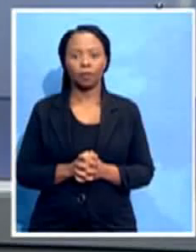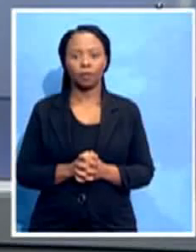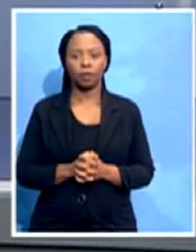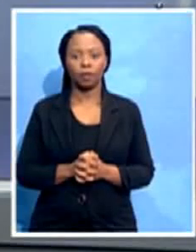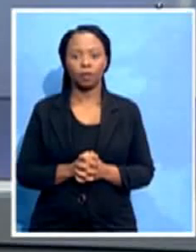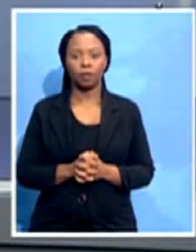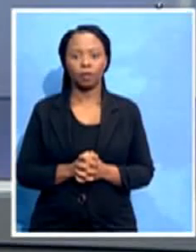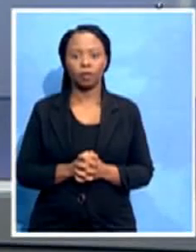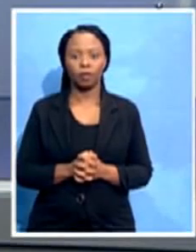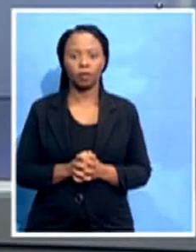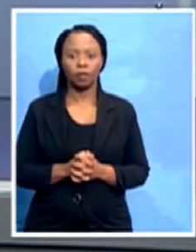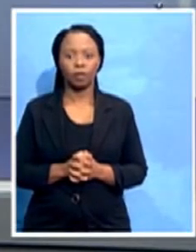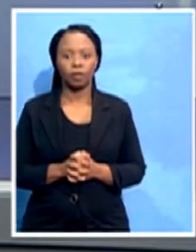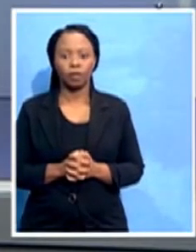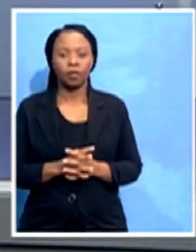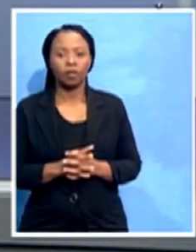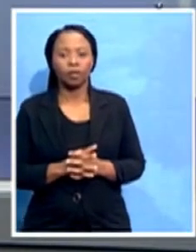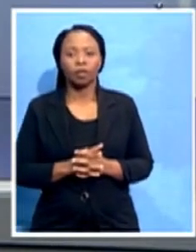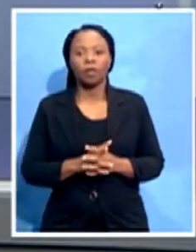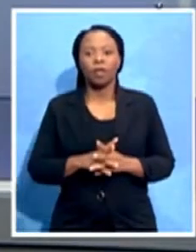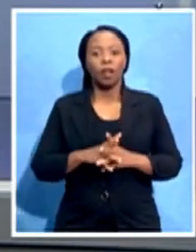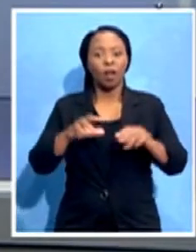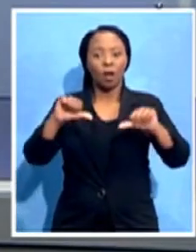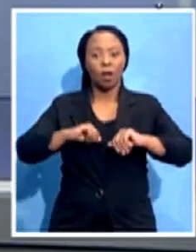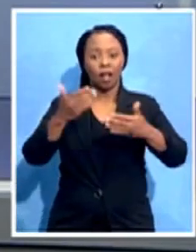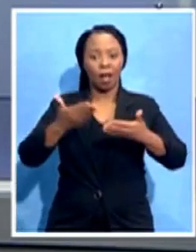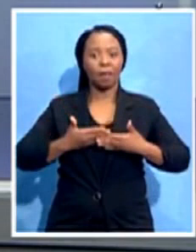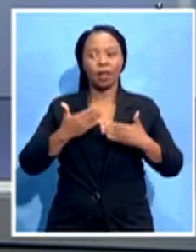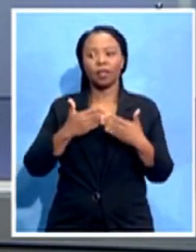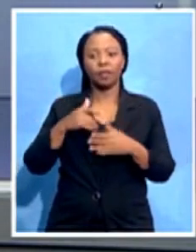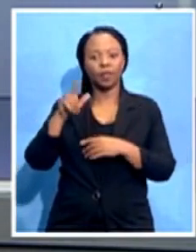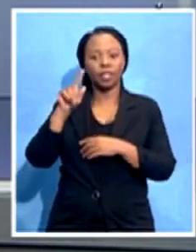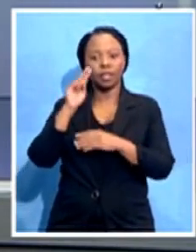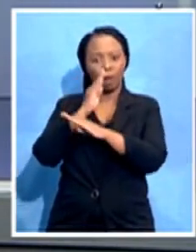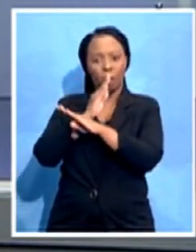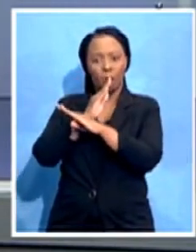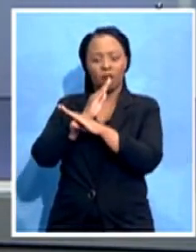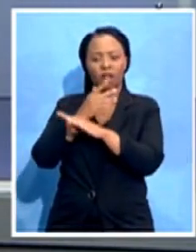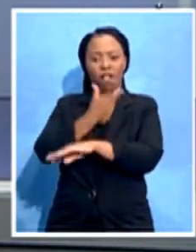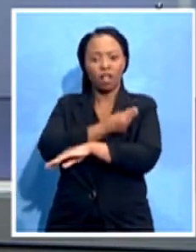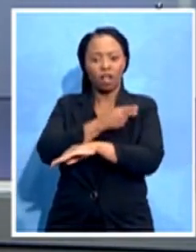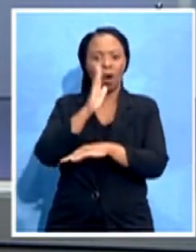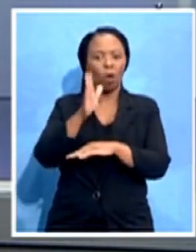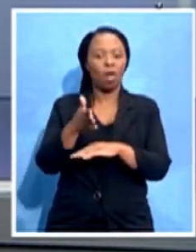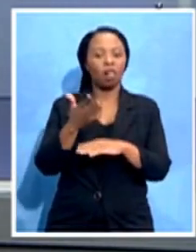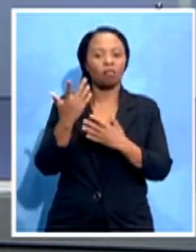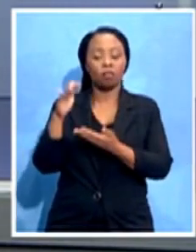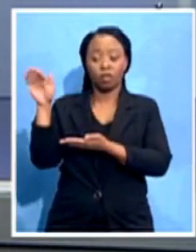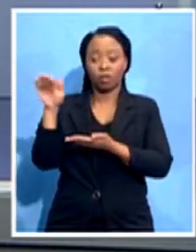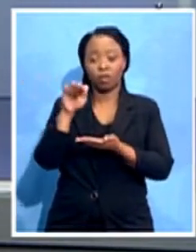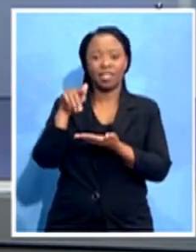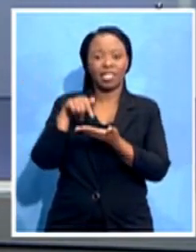Zimbabweans will be vaccinated against COVID-19 courtesy of a donation by China. Now, those to benefit